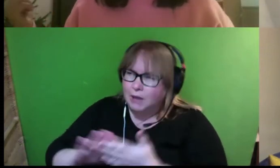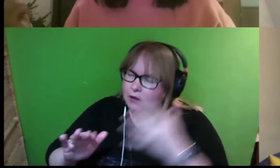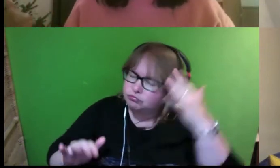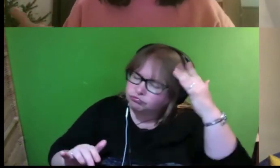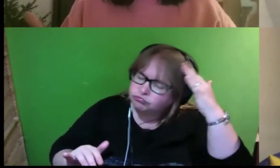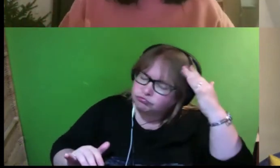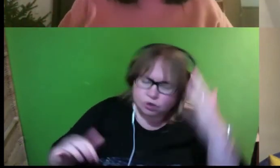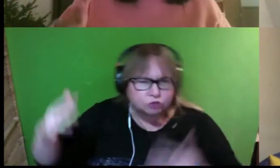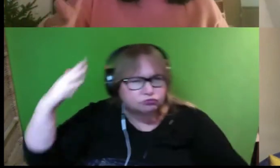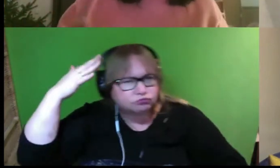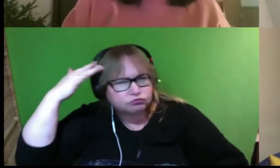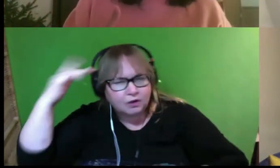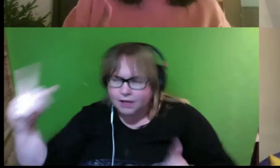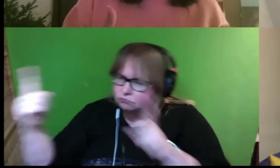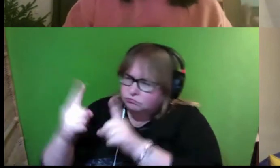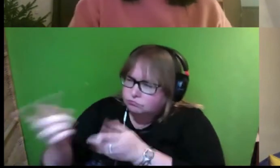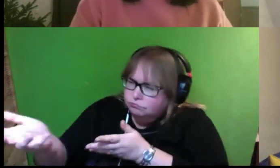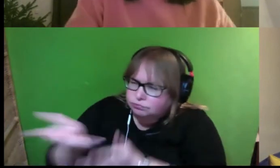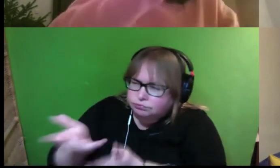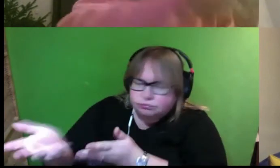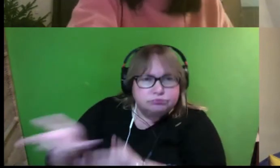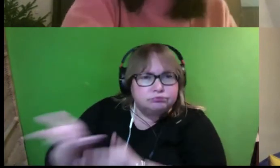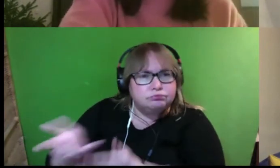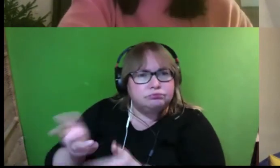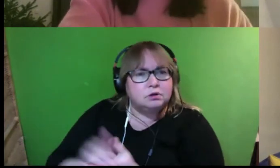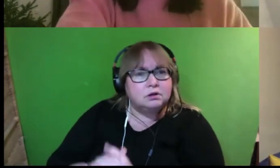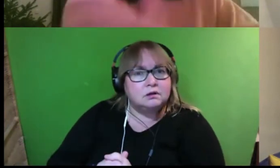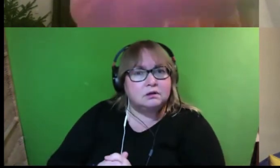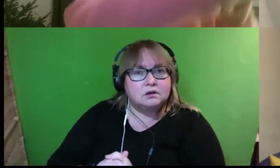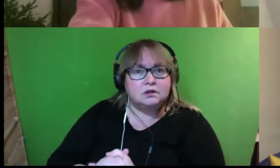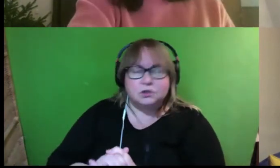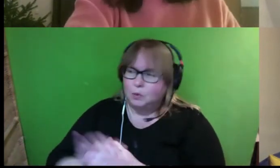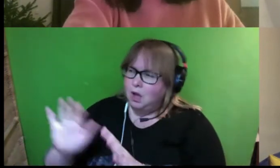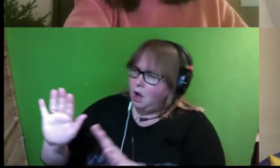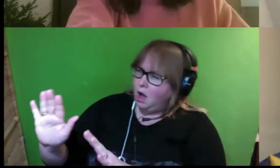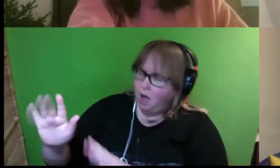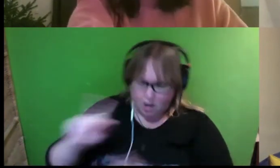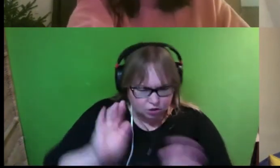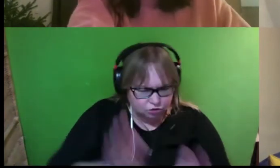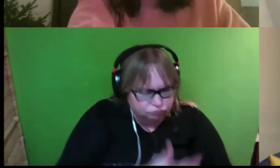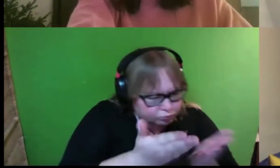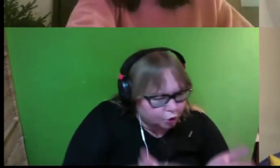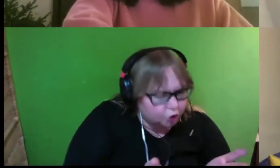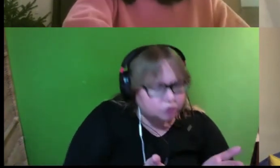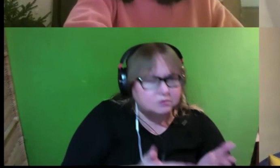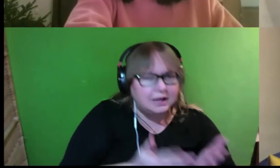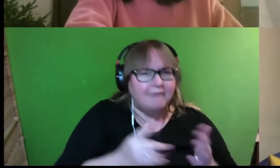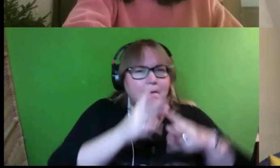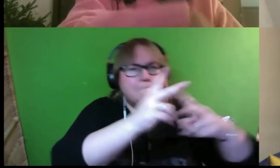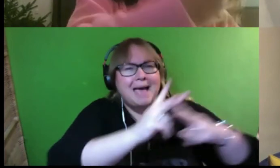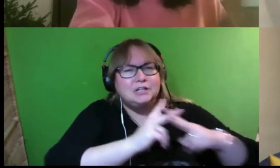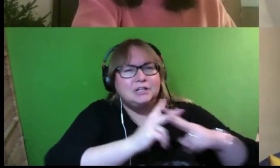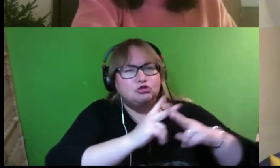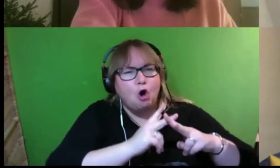what is this. And I think it's enabled us to have time to get back to our books, to get back to our distant mentors,